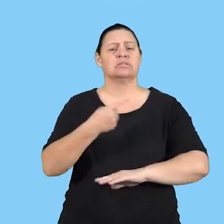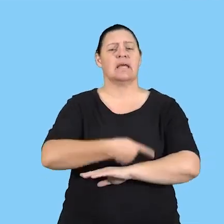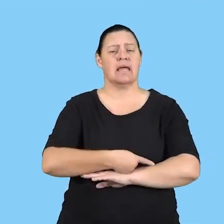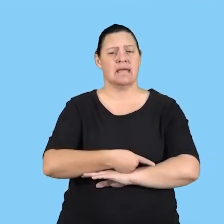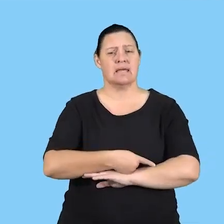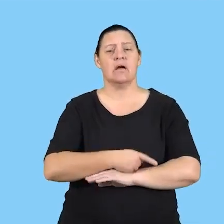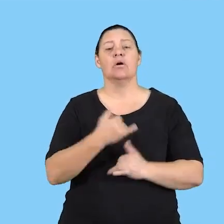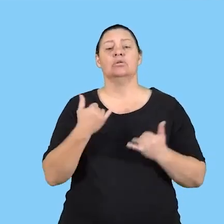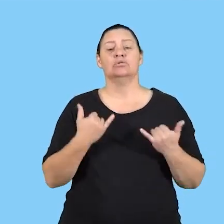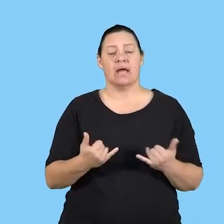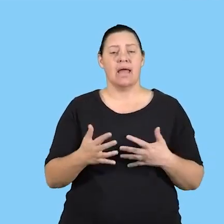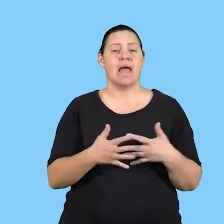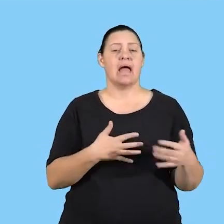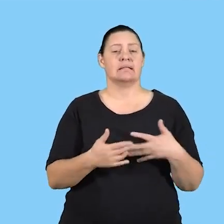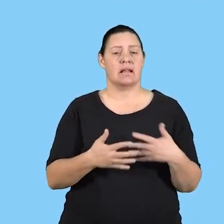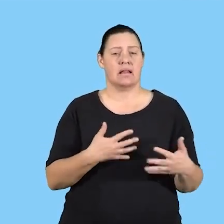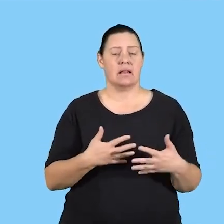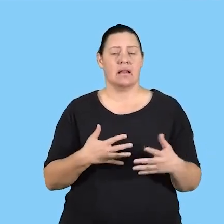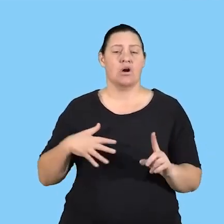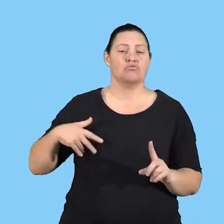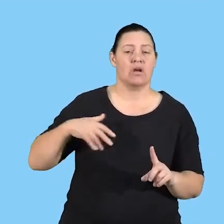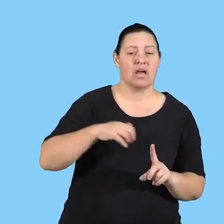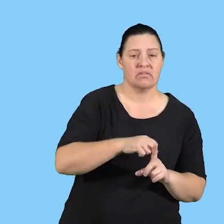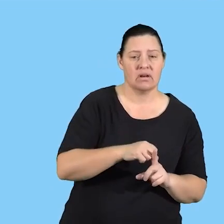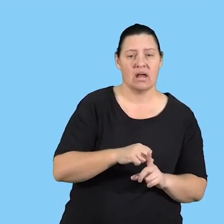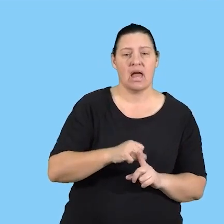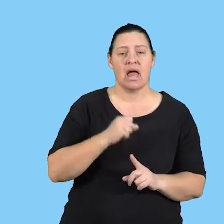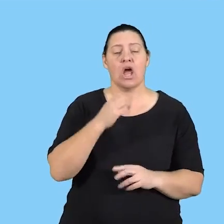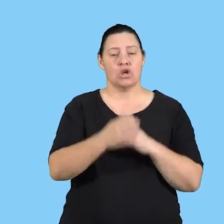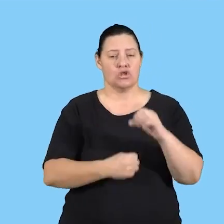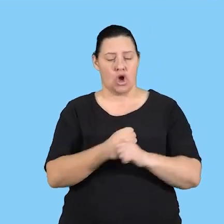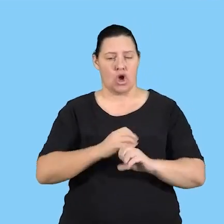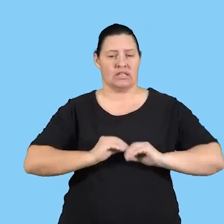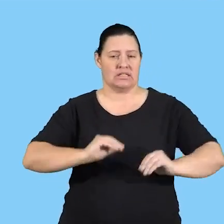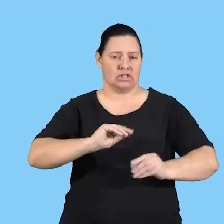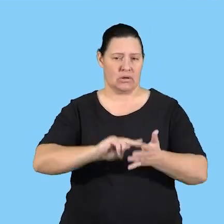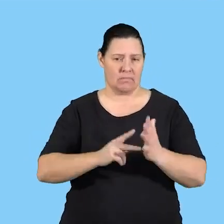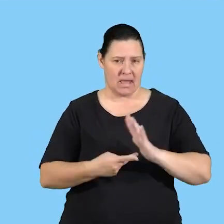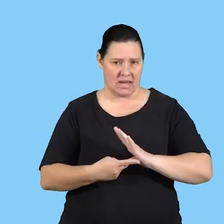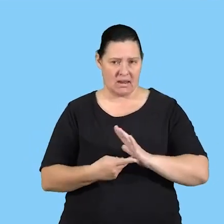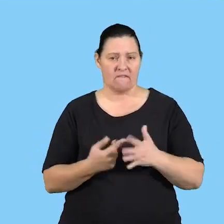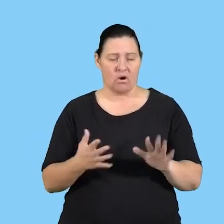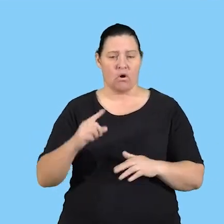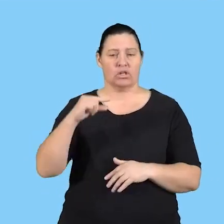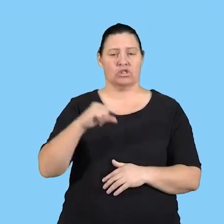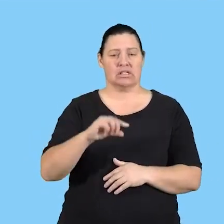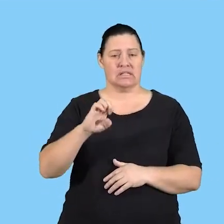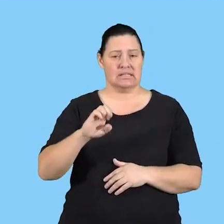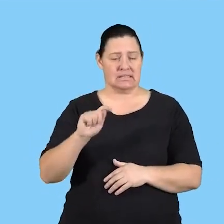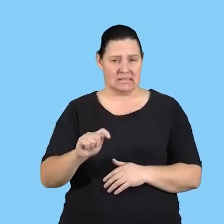Today we are going to deal with the recovery annual teaching plans for